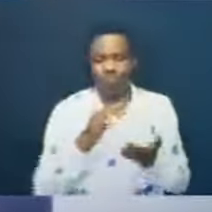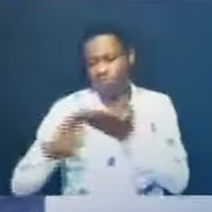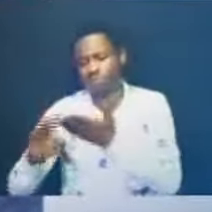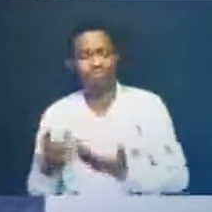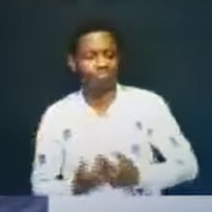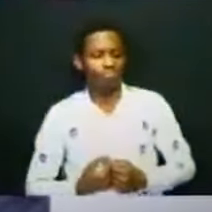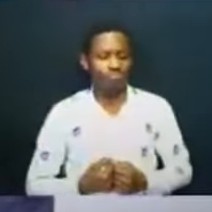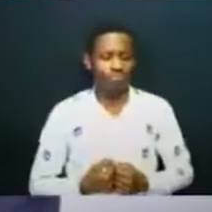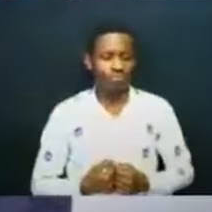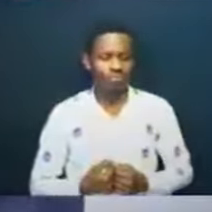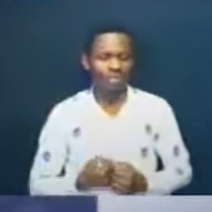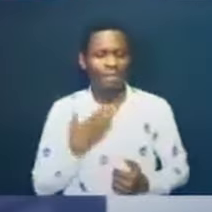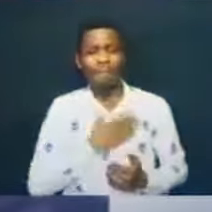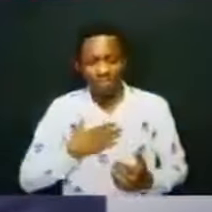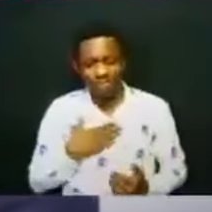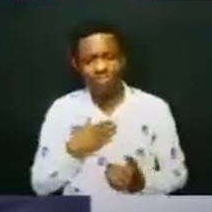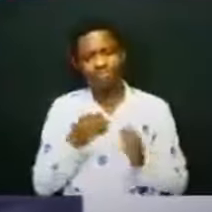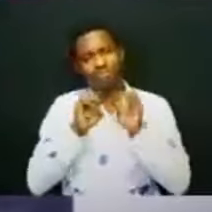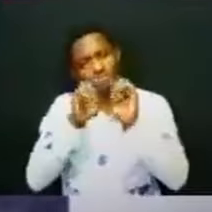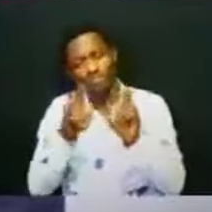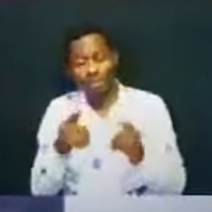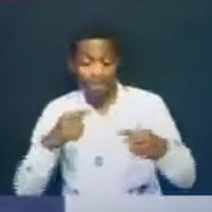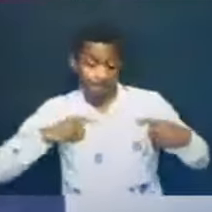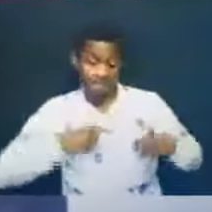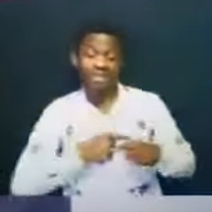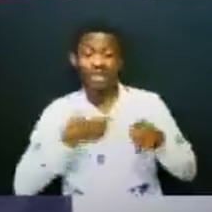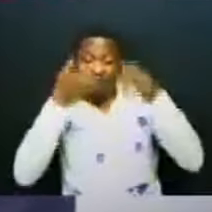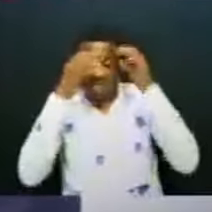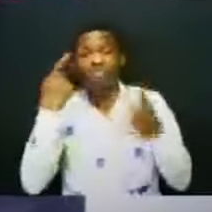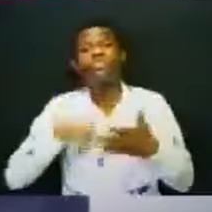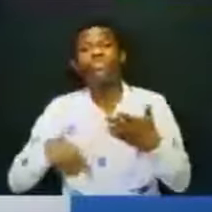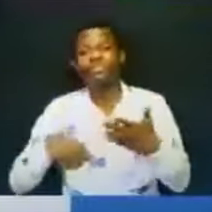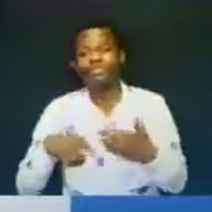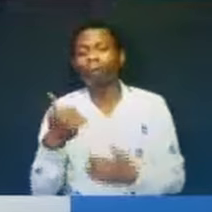gentlemen, bitterness is caused by offense. No